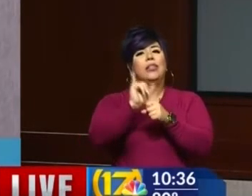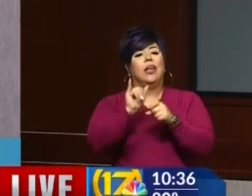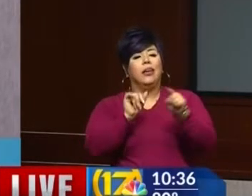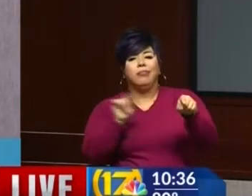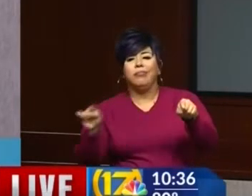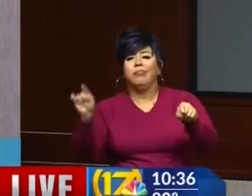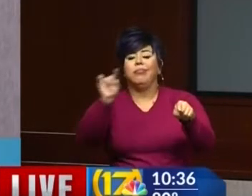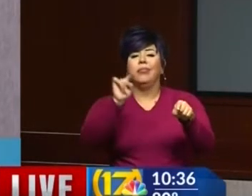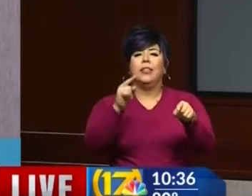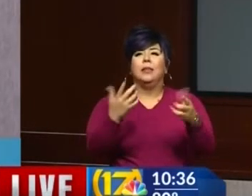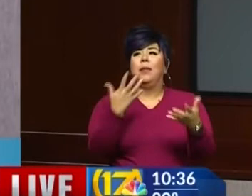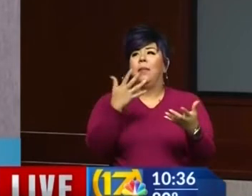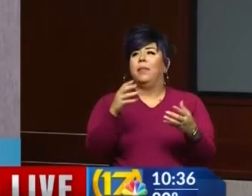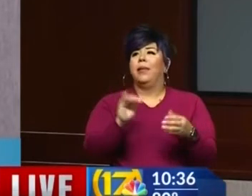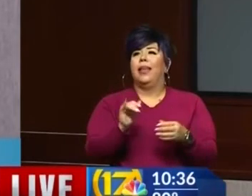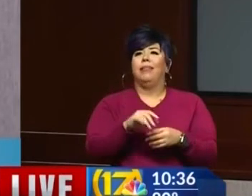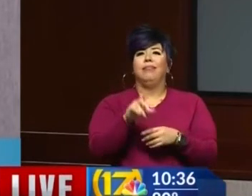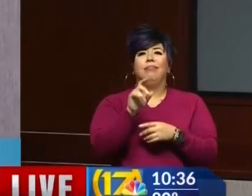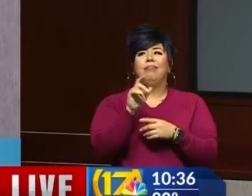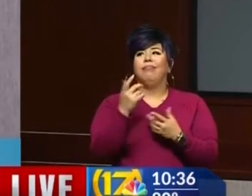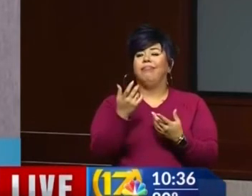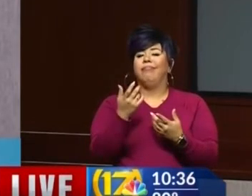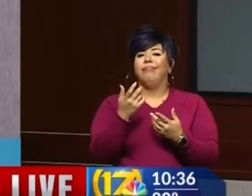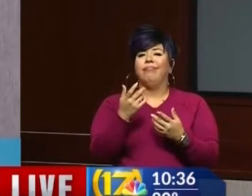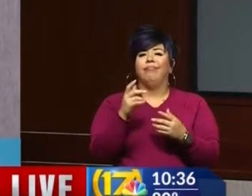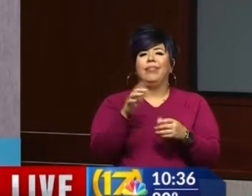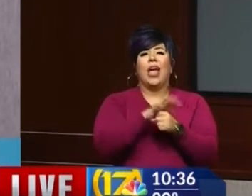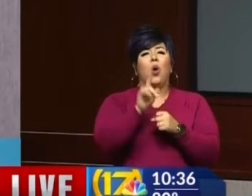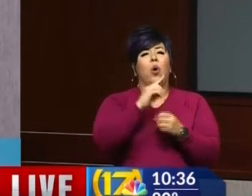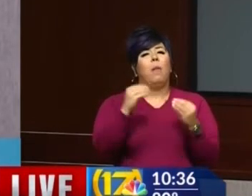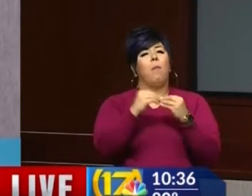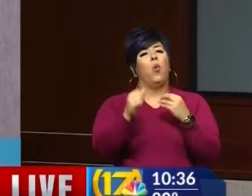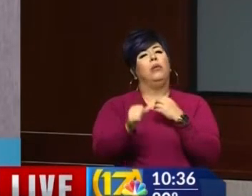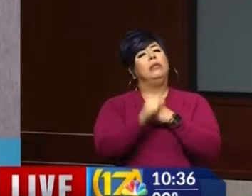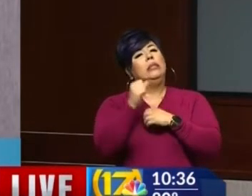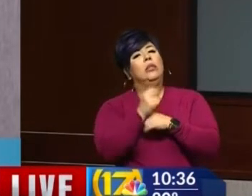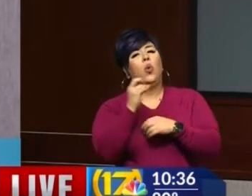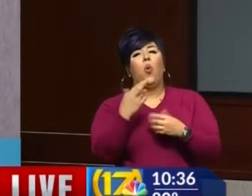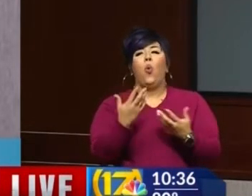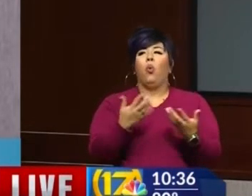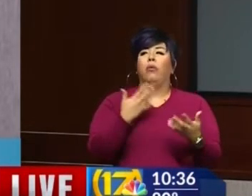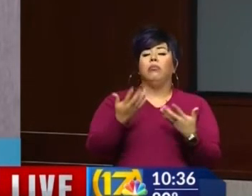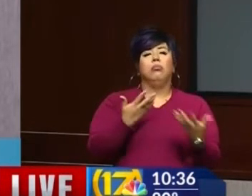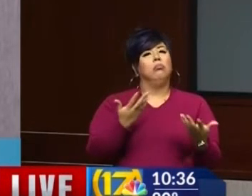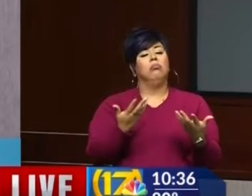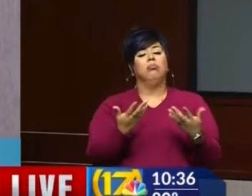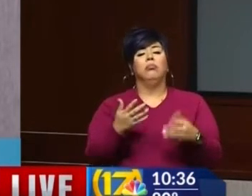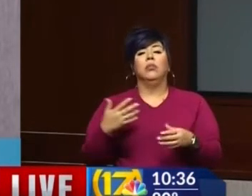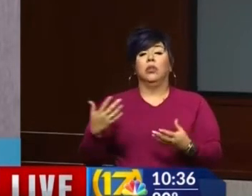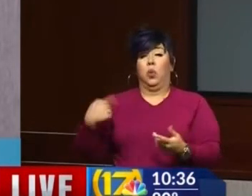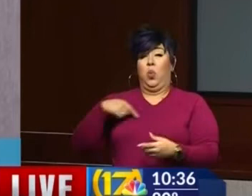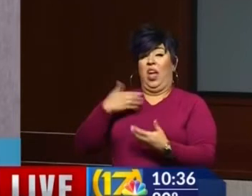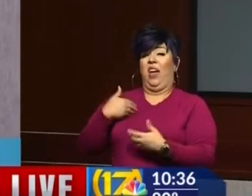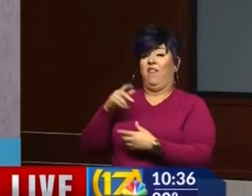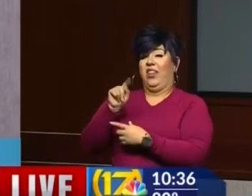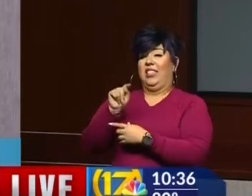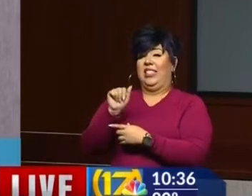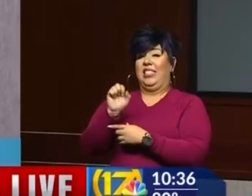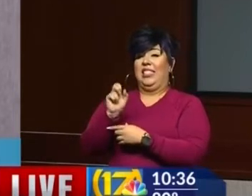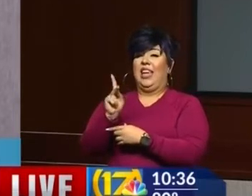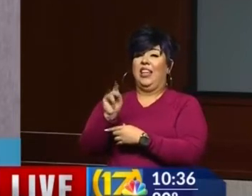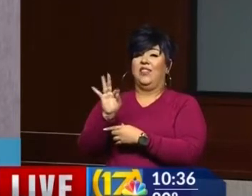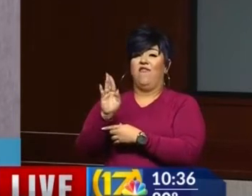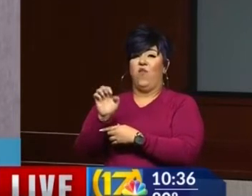our task force that was put together to help us navigate through and address